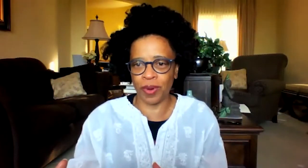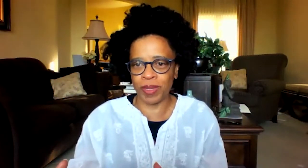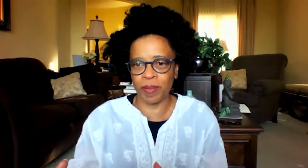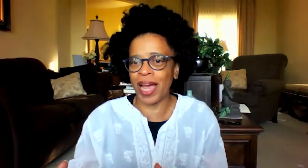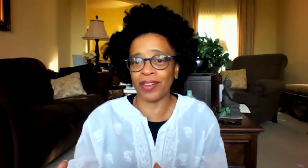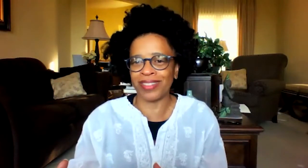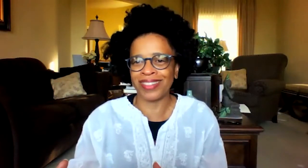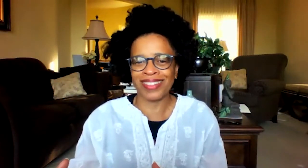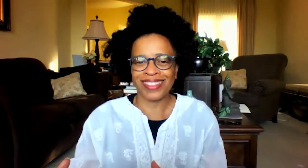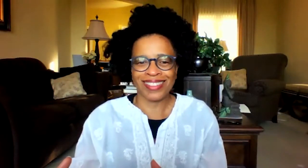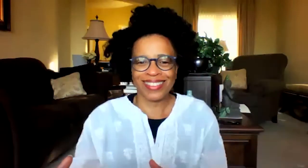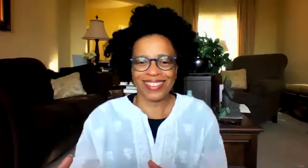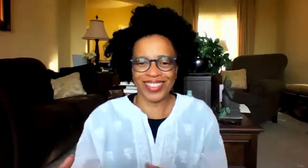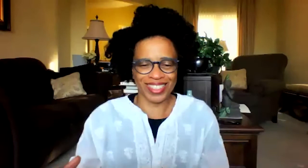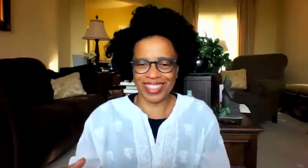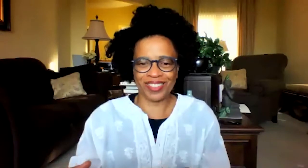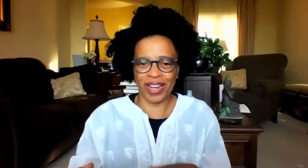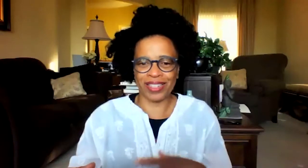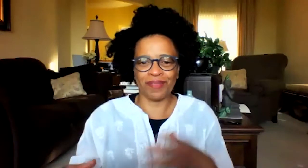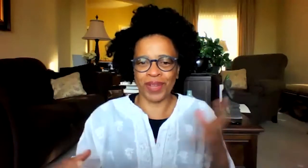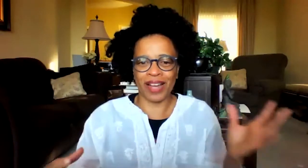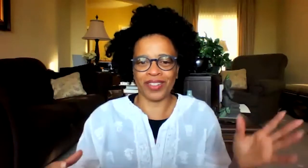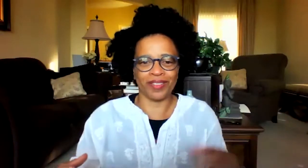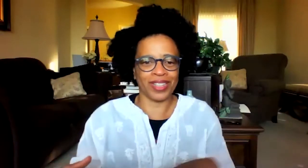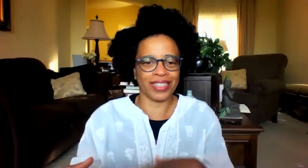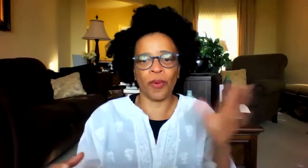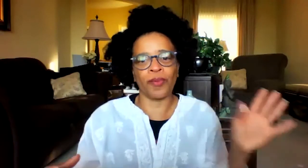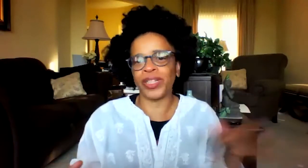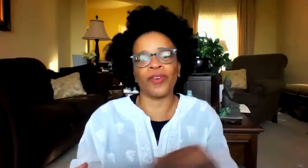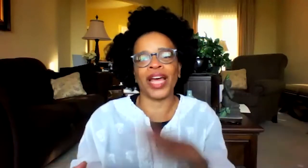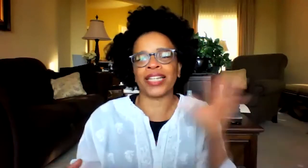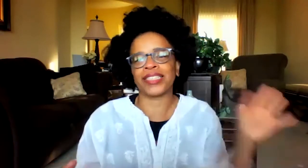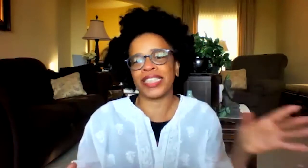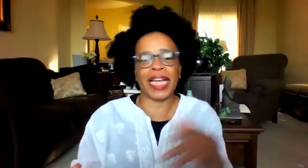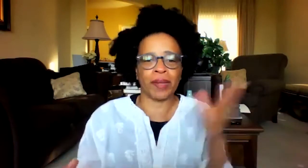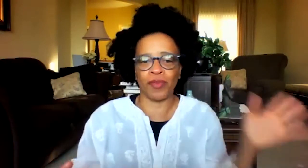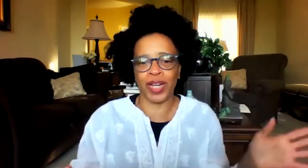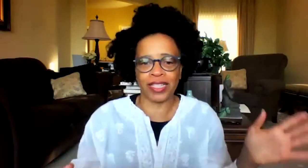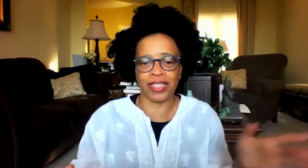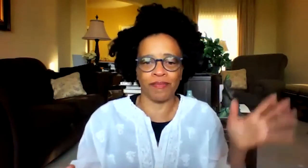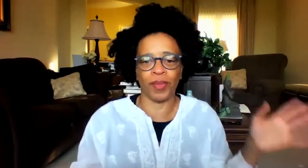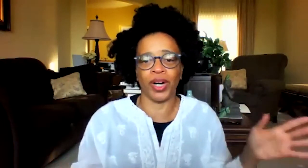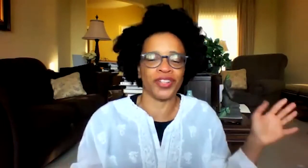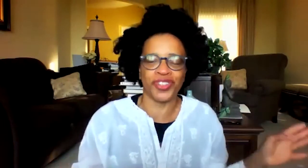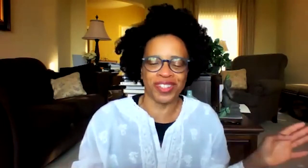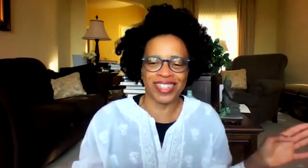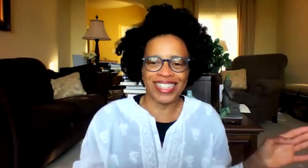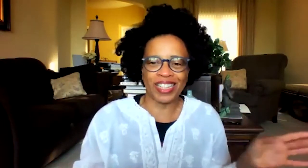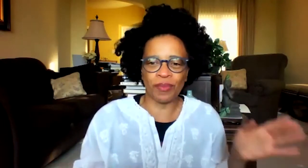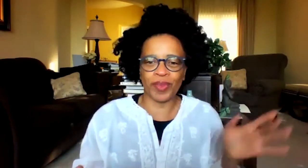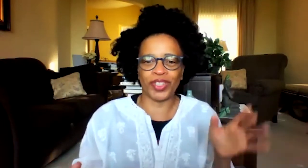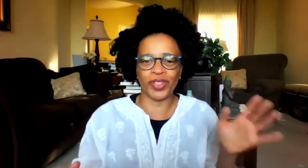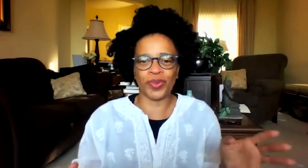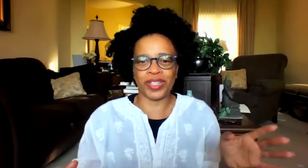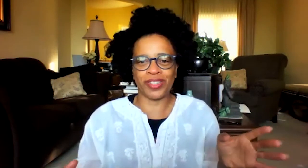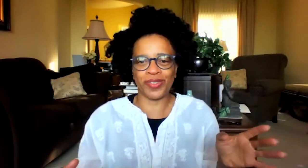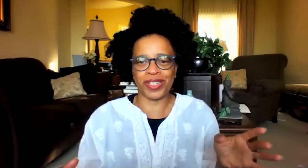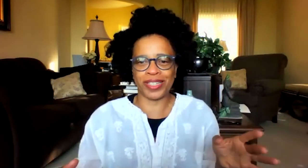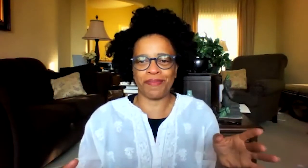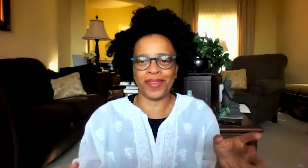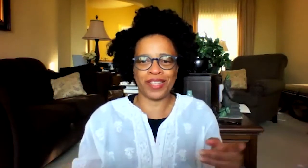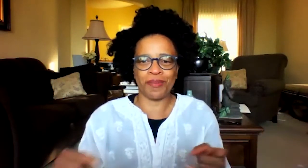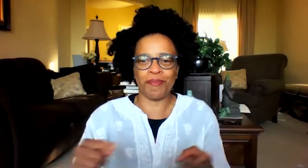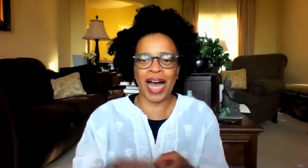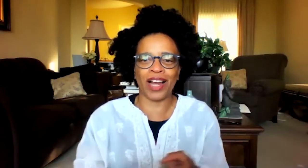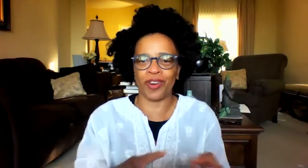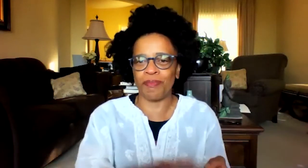it disrupts a pattern, which is right, the pattern of like, nope, we don't actually name race much. And when we do, it's